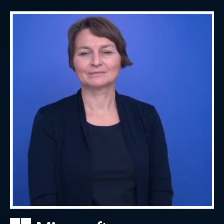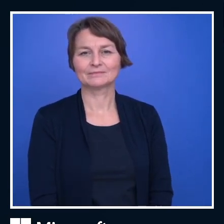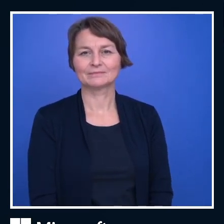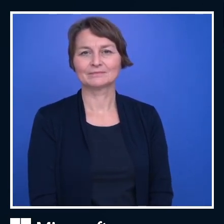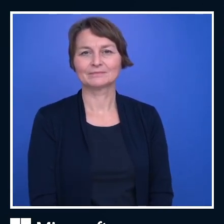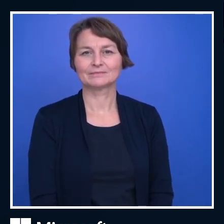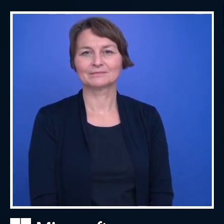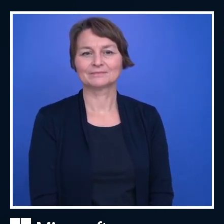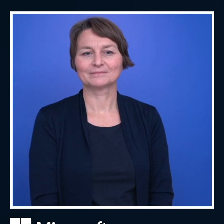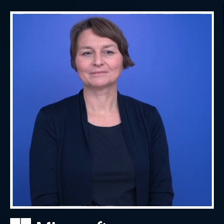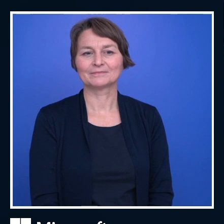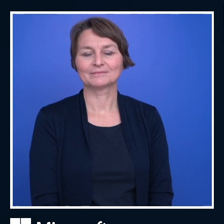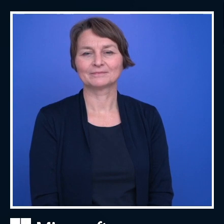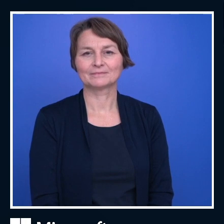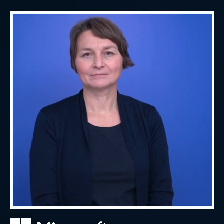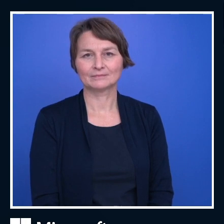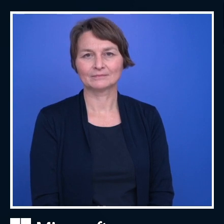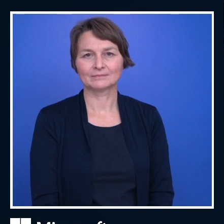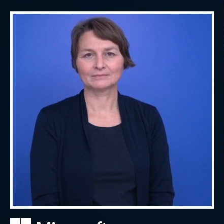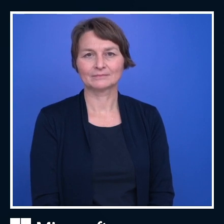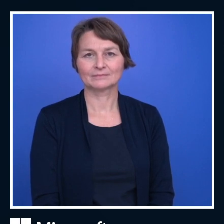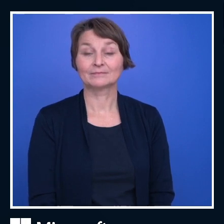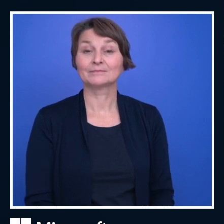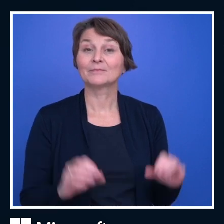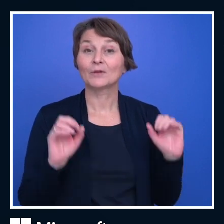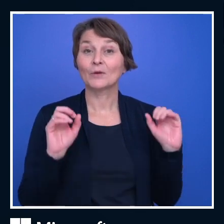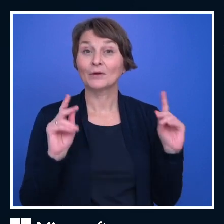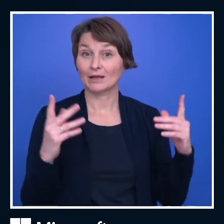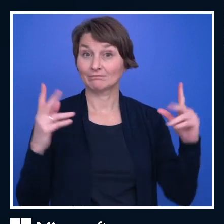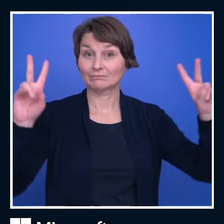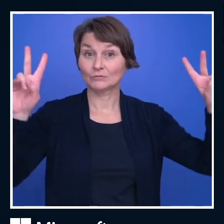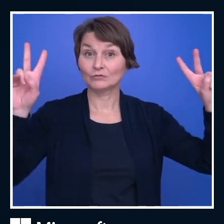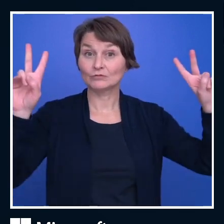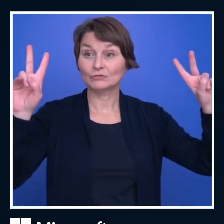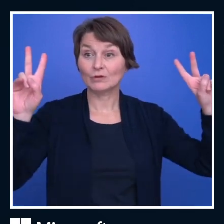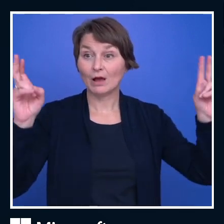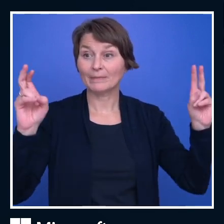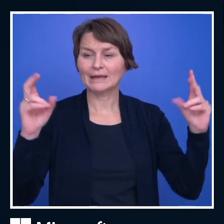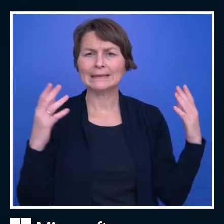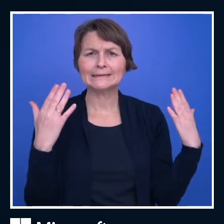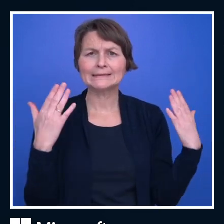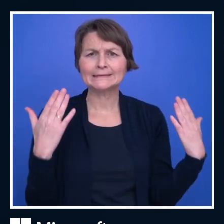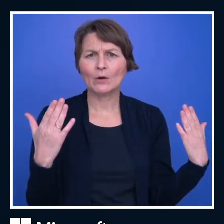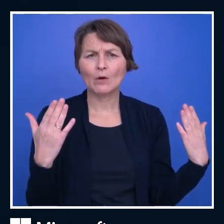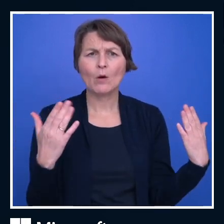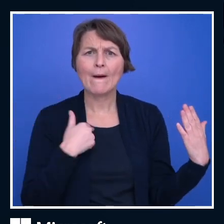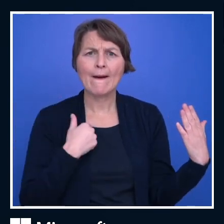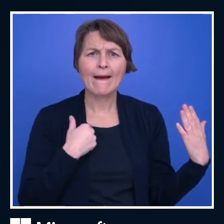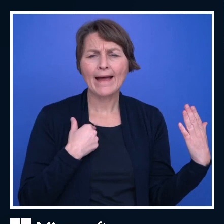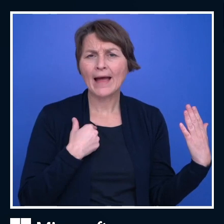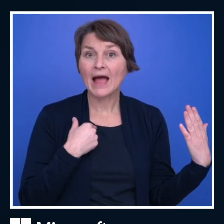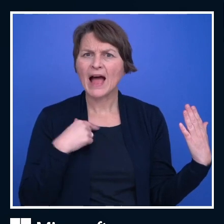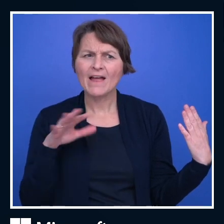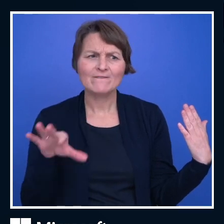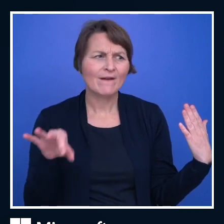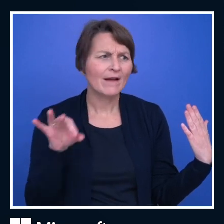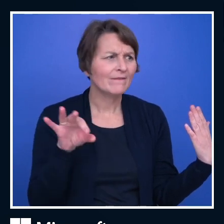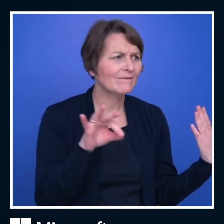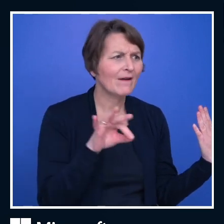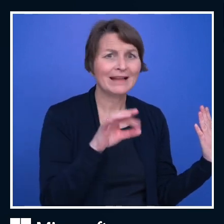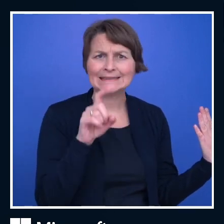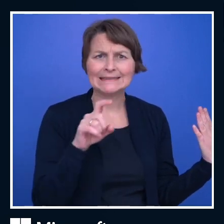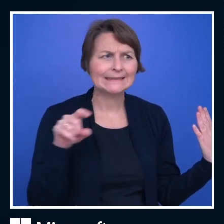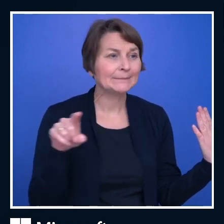Okay. The topic of my talk is help, I can't find what I need. And I'll discuss in a bit